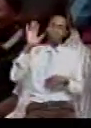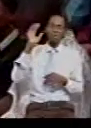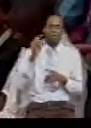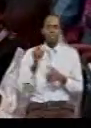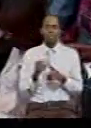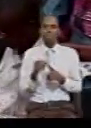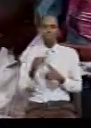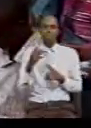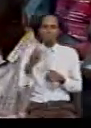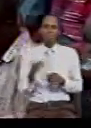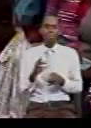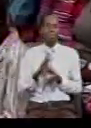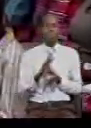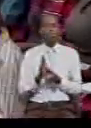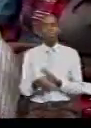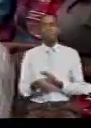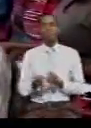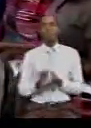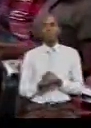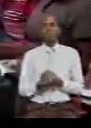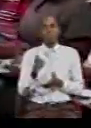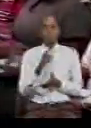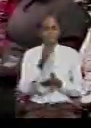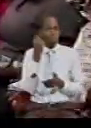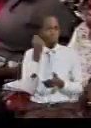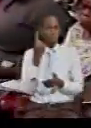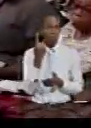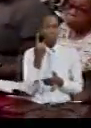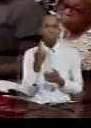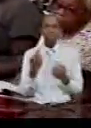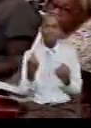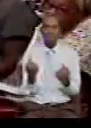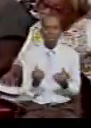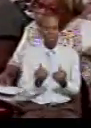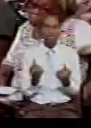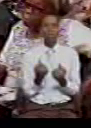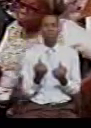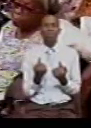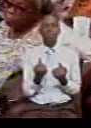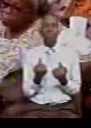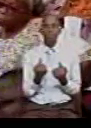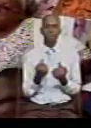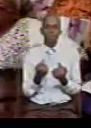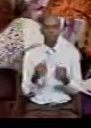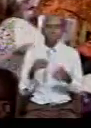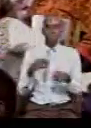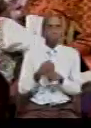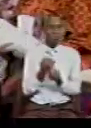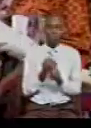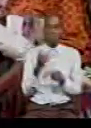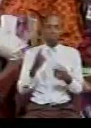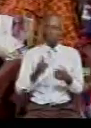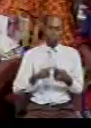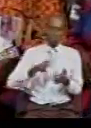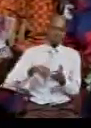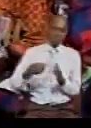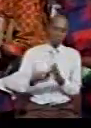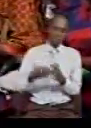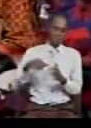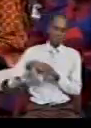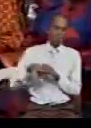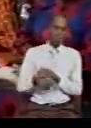of repentance. You understand? Sin deadens you. And sin